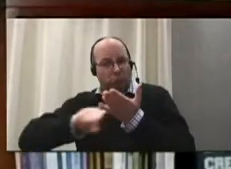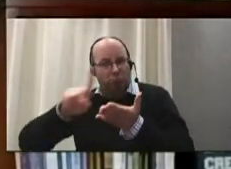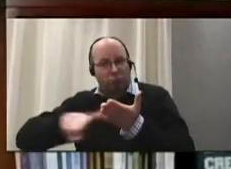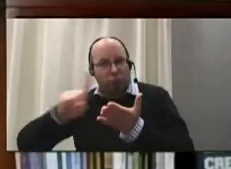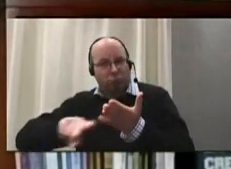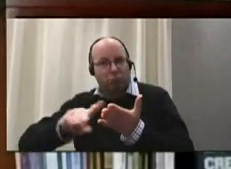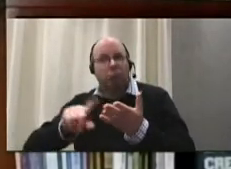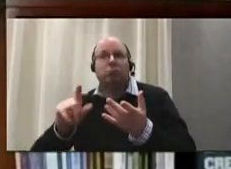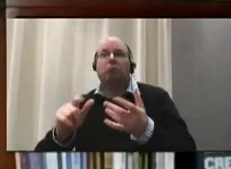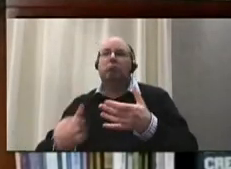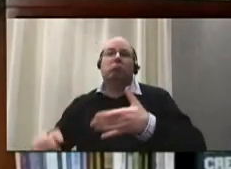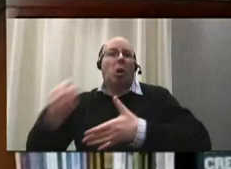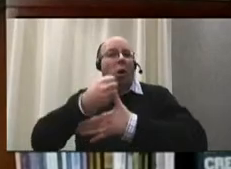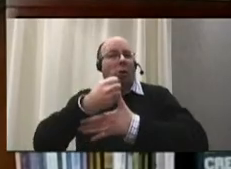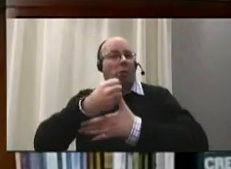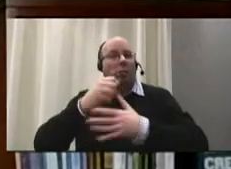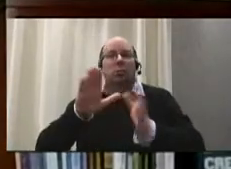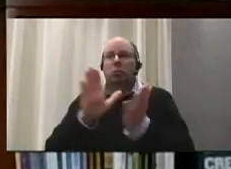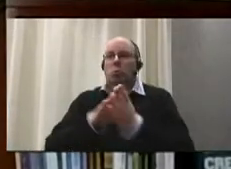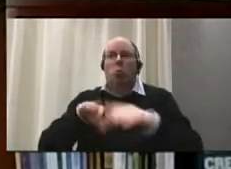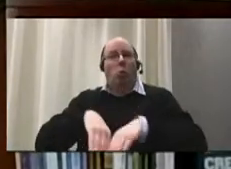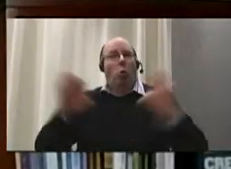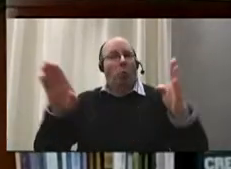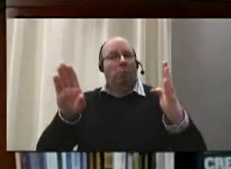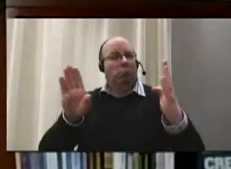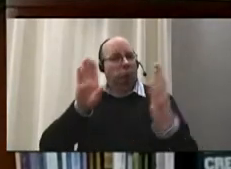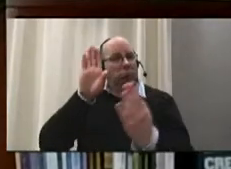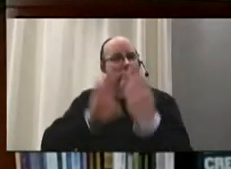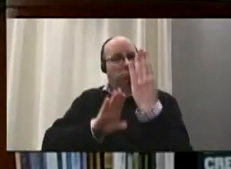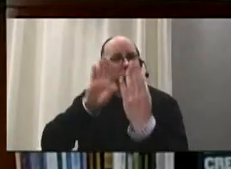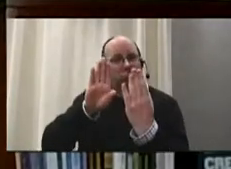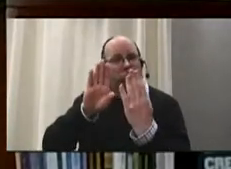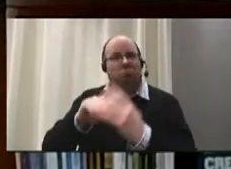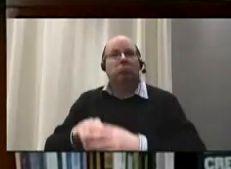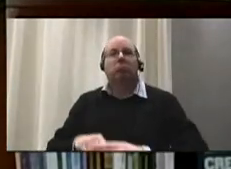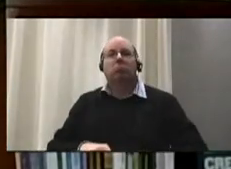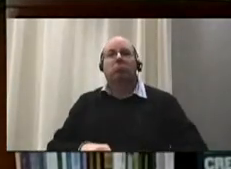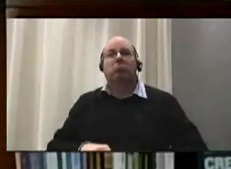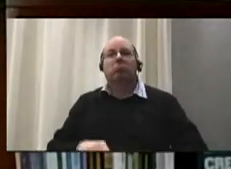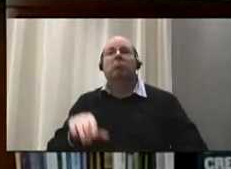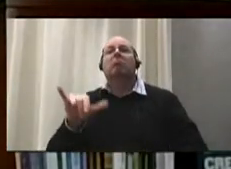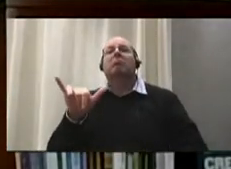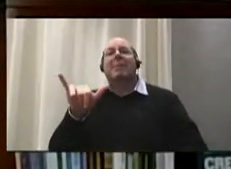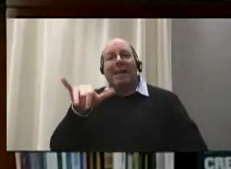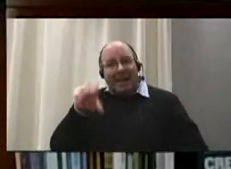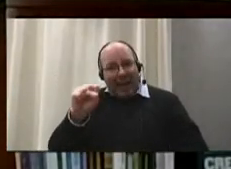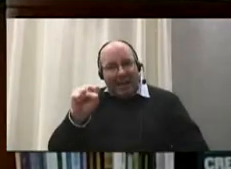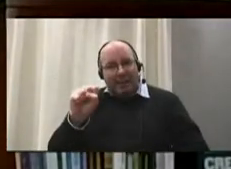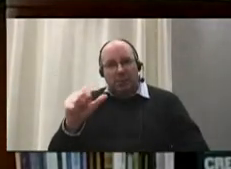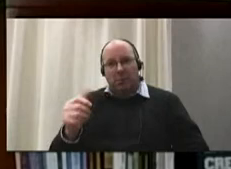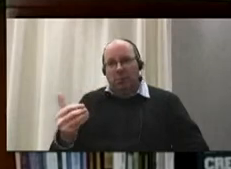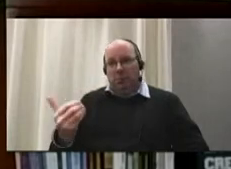must be a priority. Now, yes, there was a time in which we had to go virtual because we were